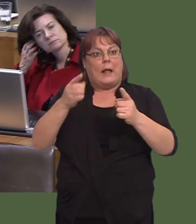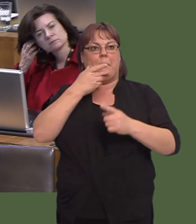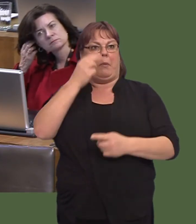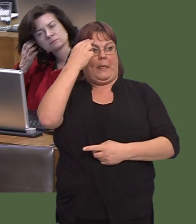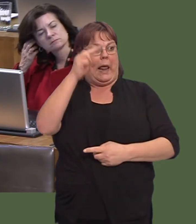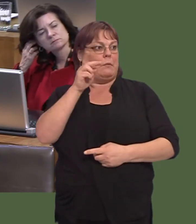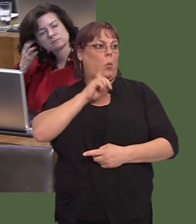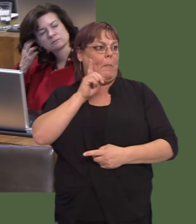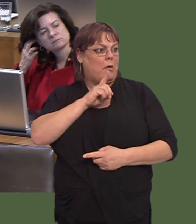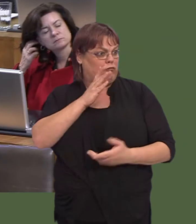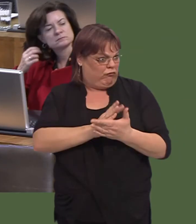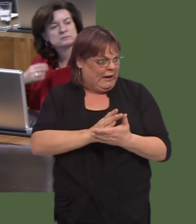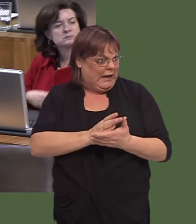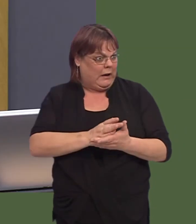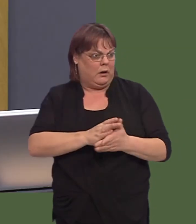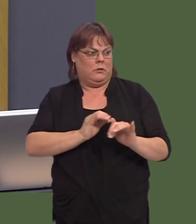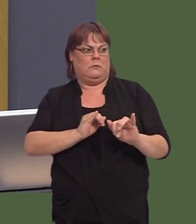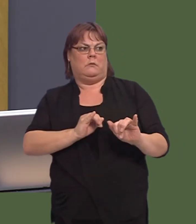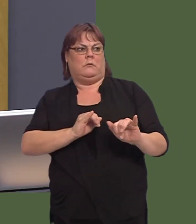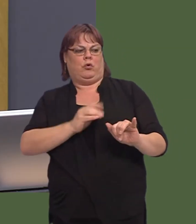long, serious, hard look at his own character.